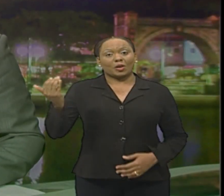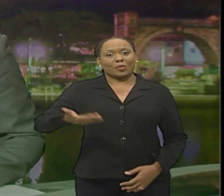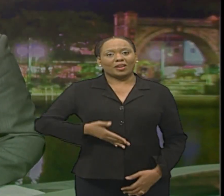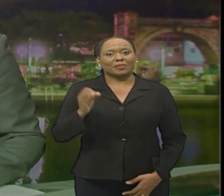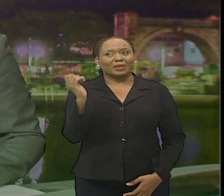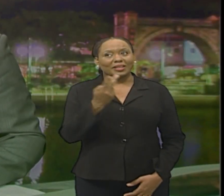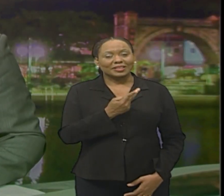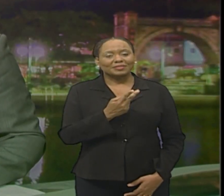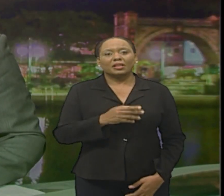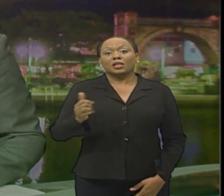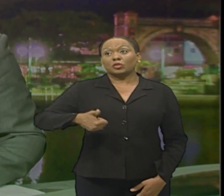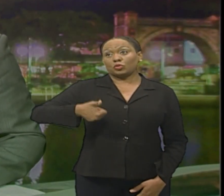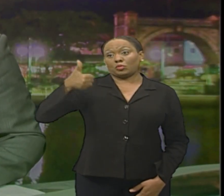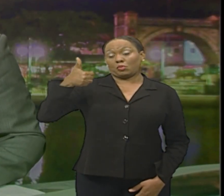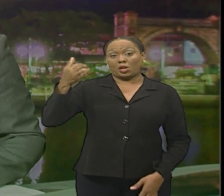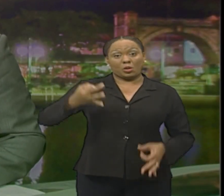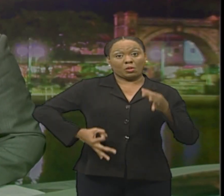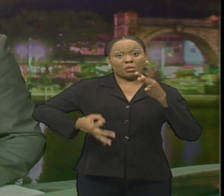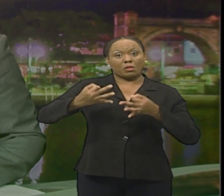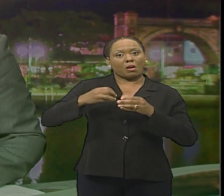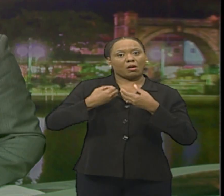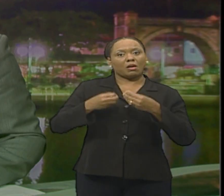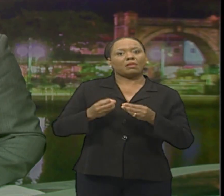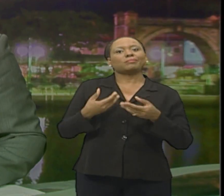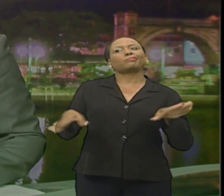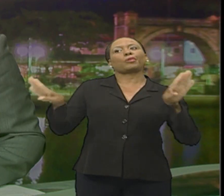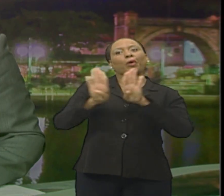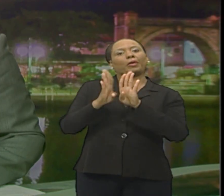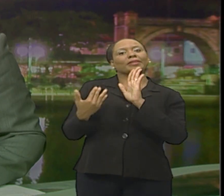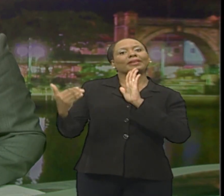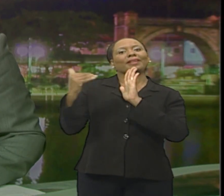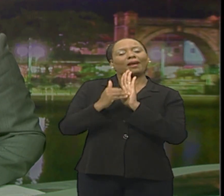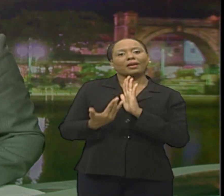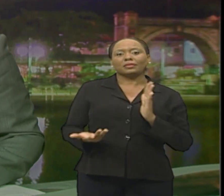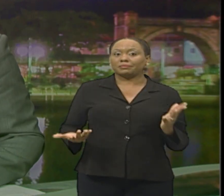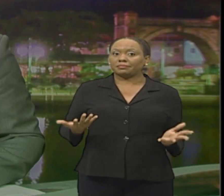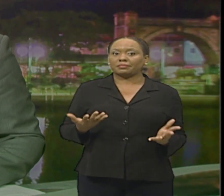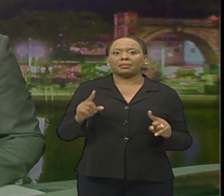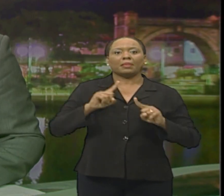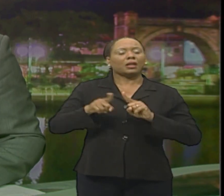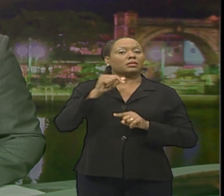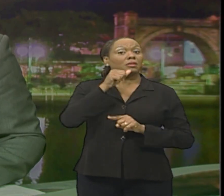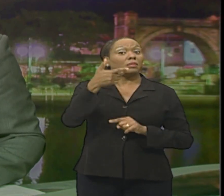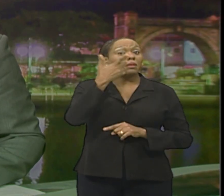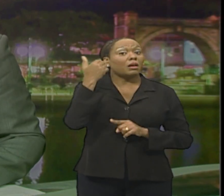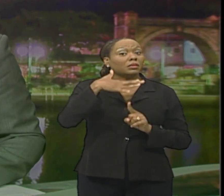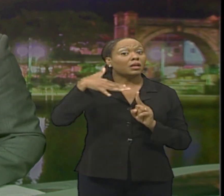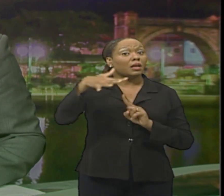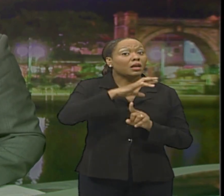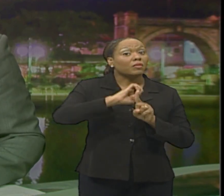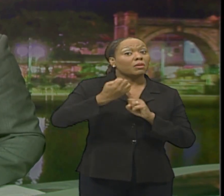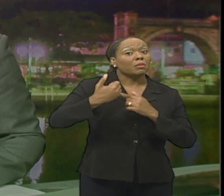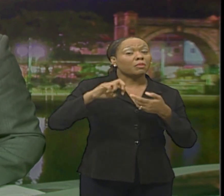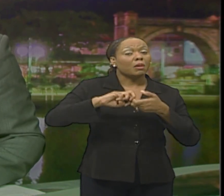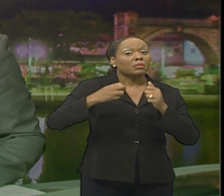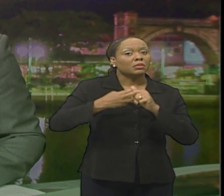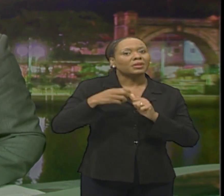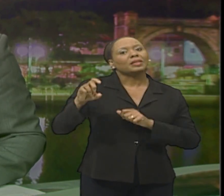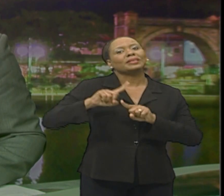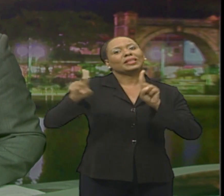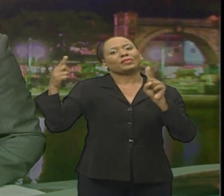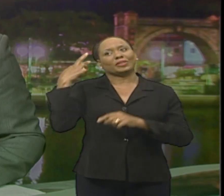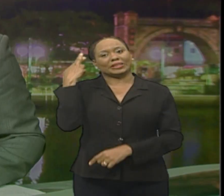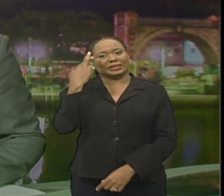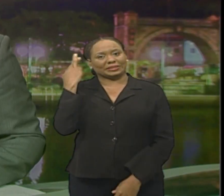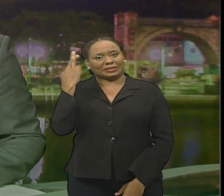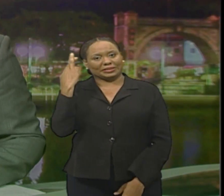Welcome back. Well, the offices of the Supreme Court have once again been closed. However, this time it's nothing to do with environmental challenges.